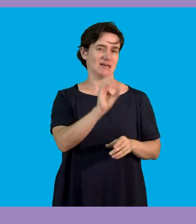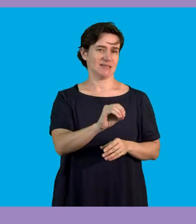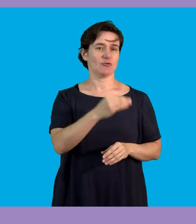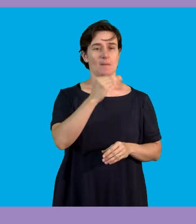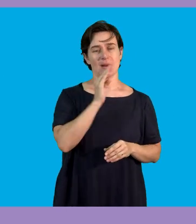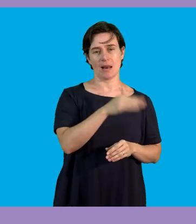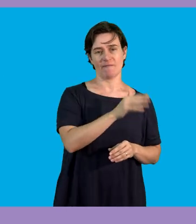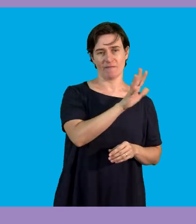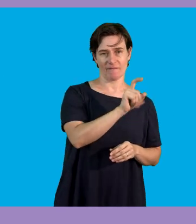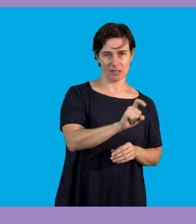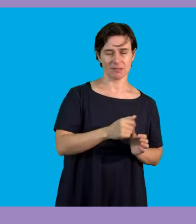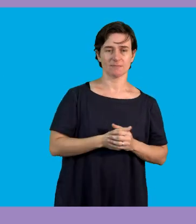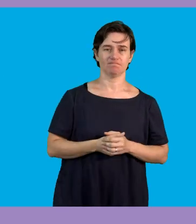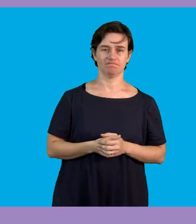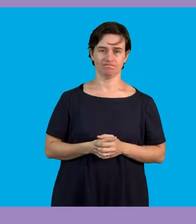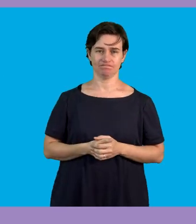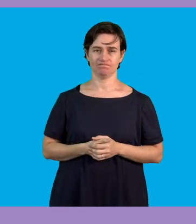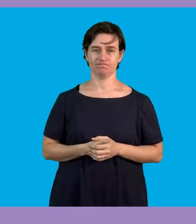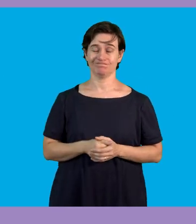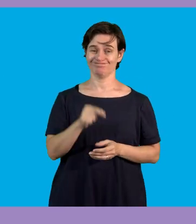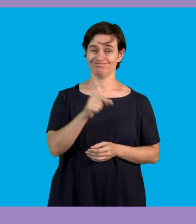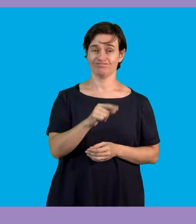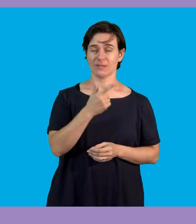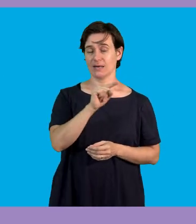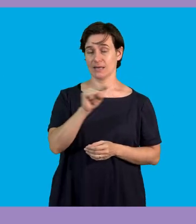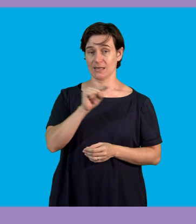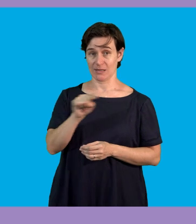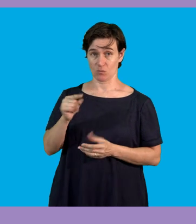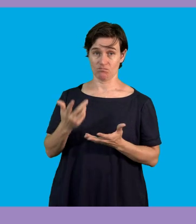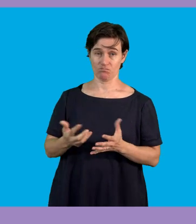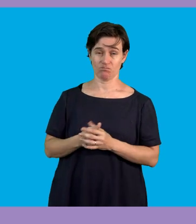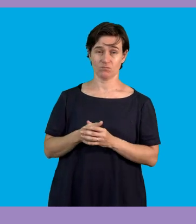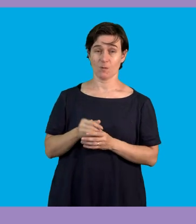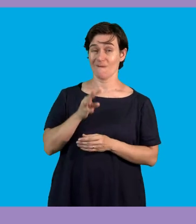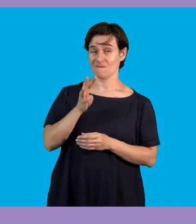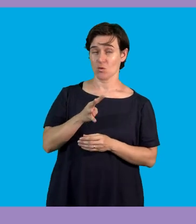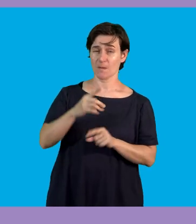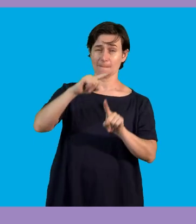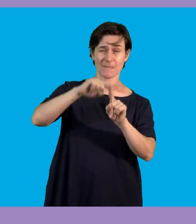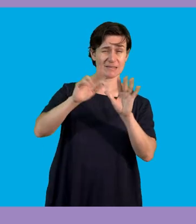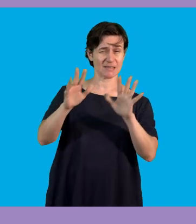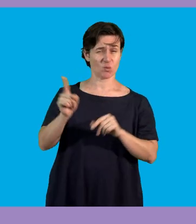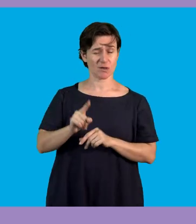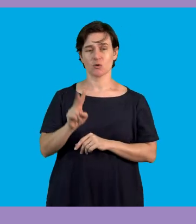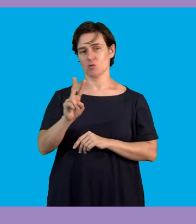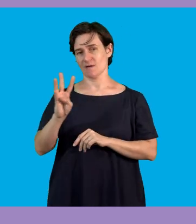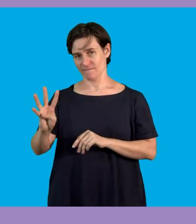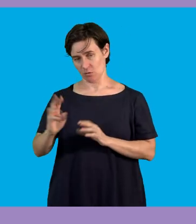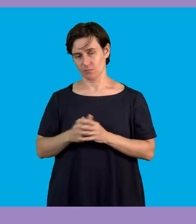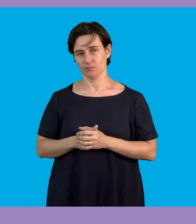give us 0, and then that would leave us with 5x, and then 14 plus 10